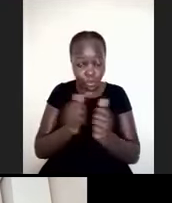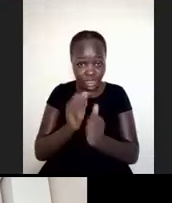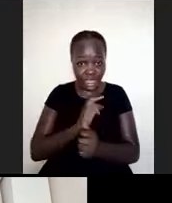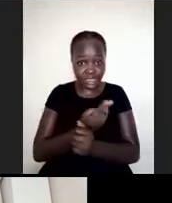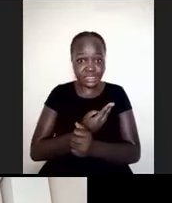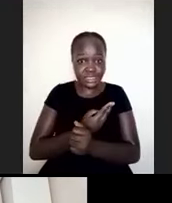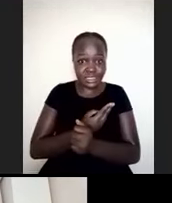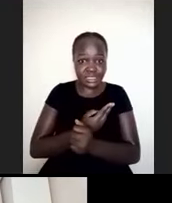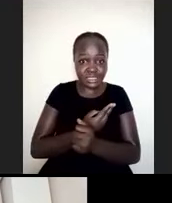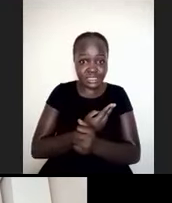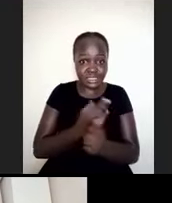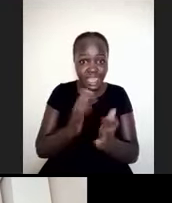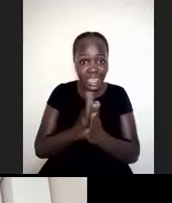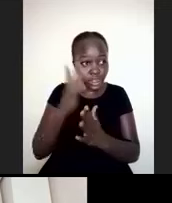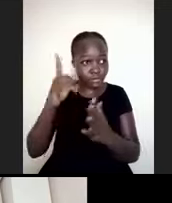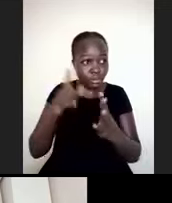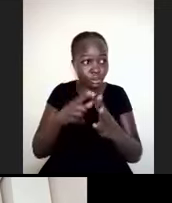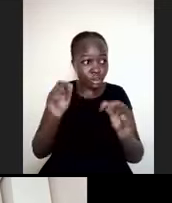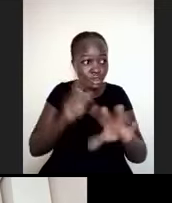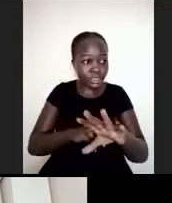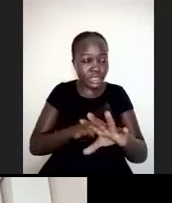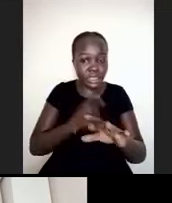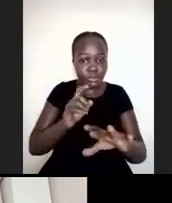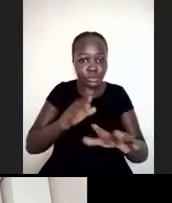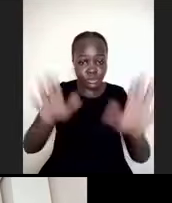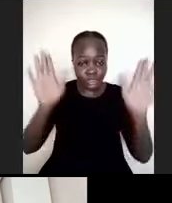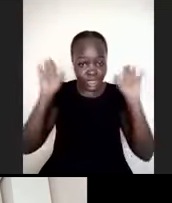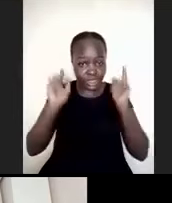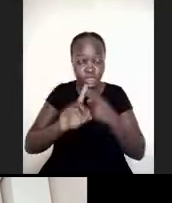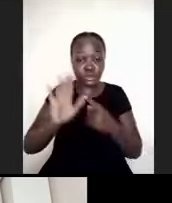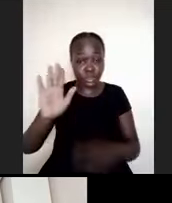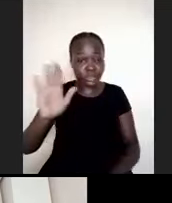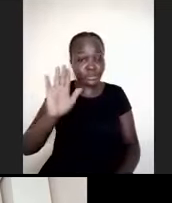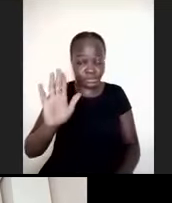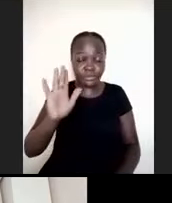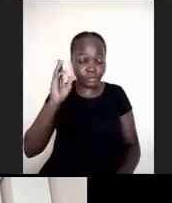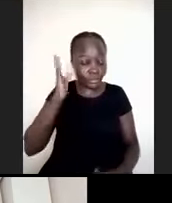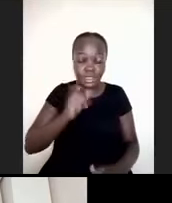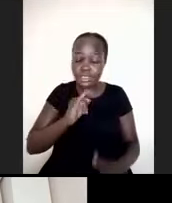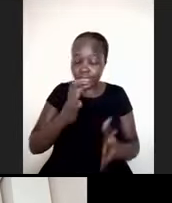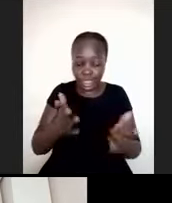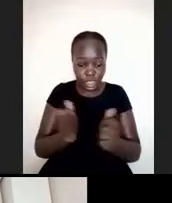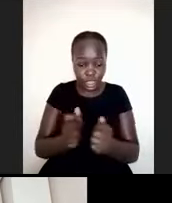And for so long as you surrender to him, he will be there to help you. I'll stop there.